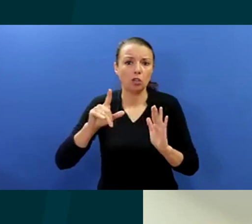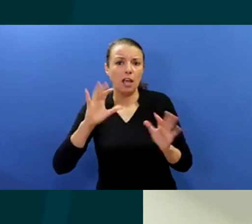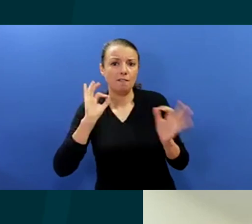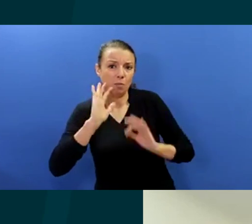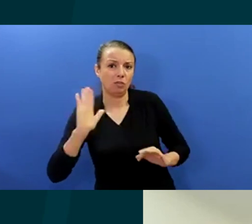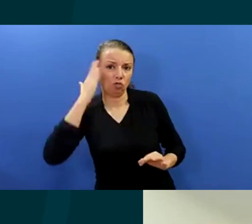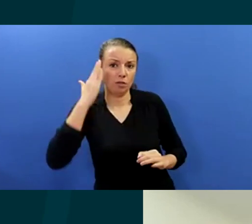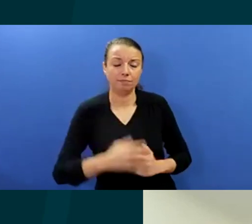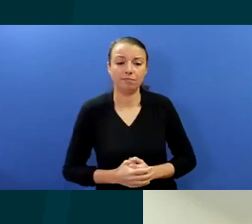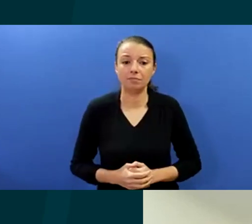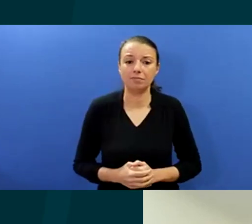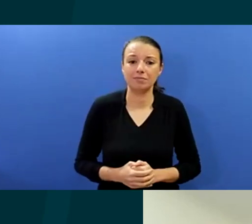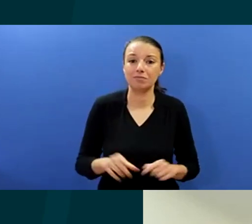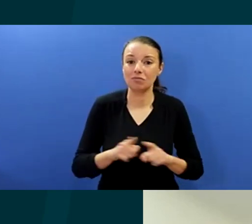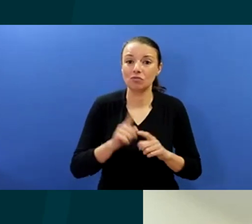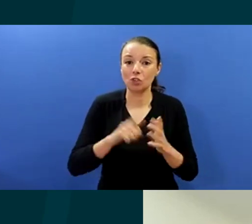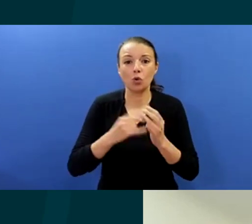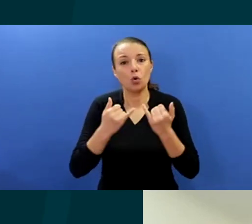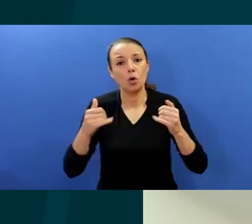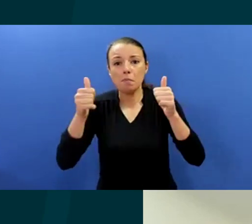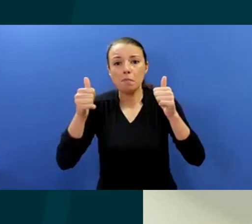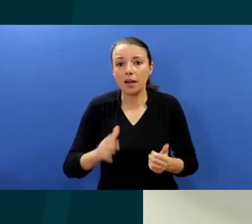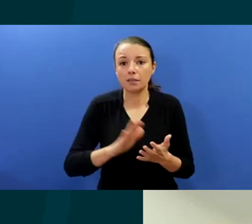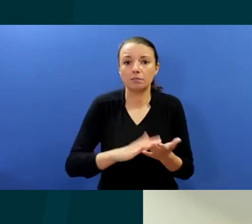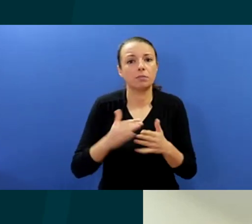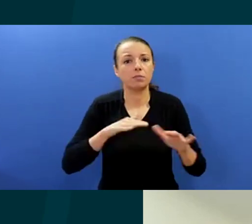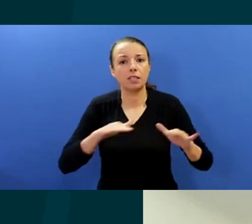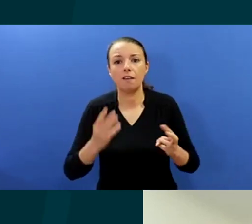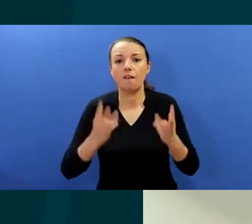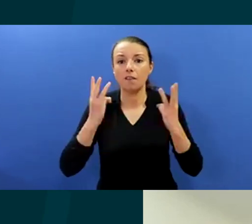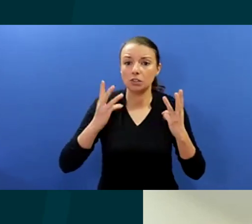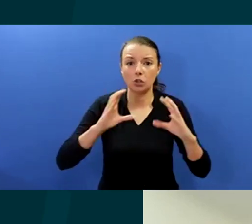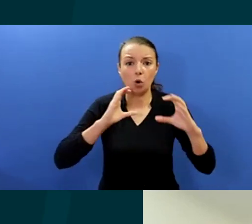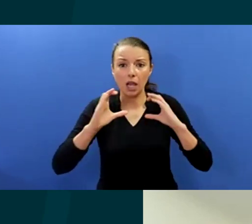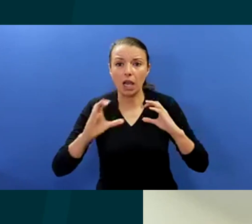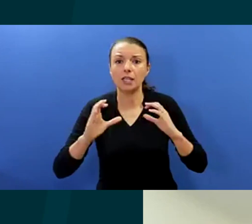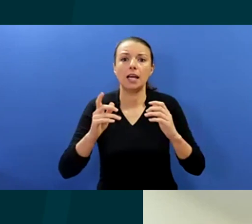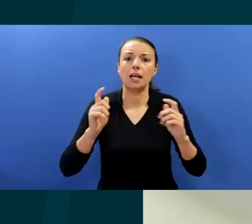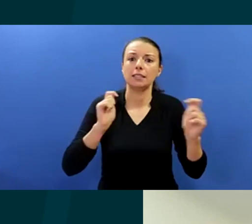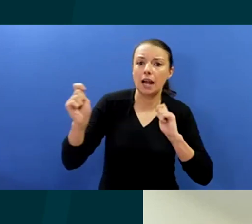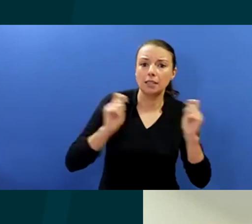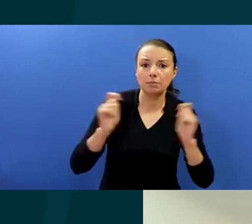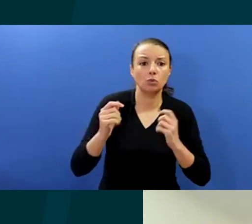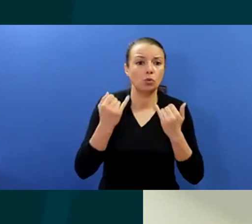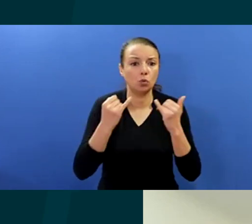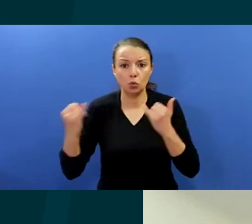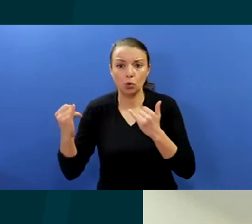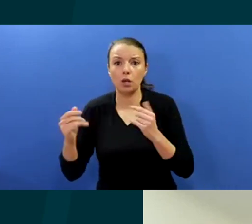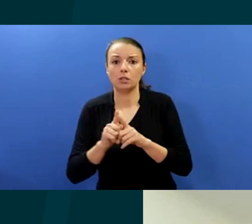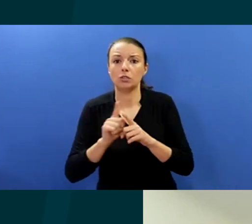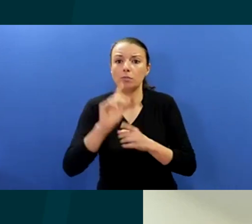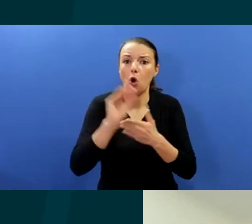speaking about the citizen assembly to come and the main thematic that will be addressed. Media coverage with